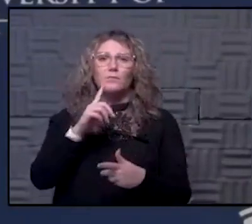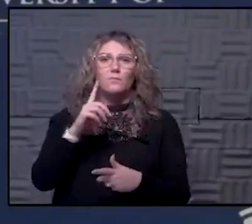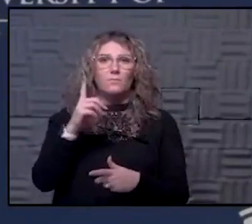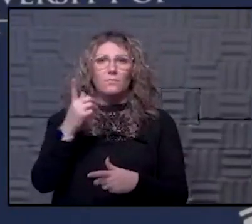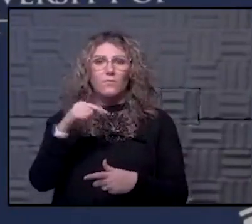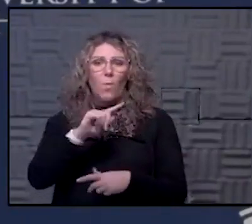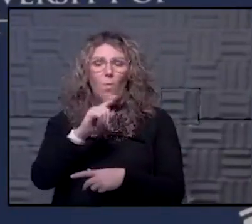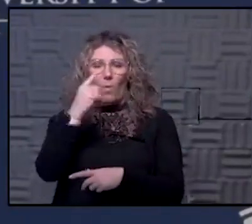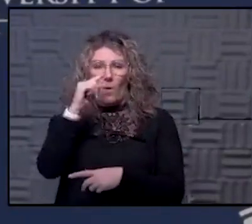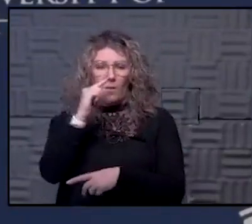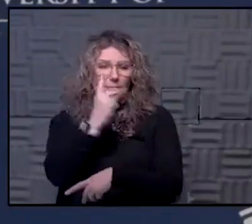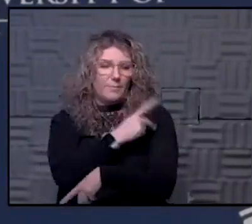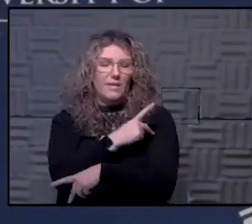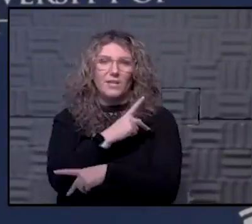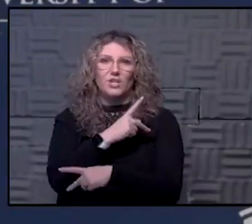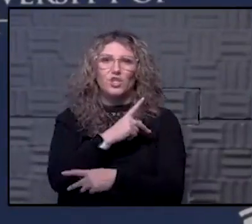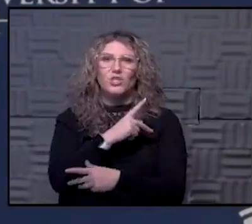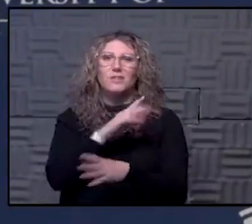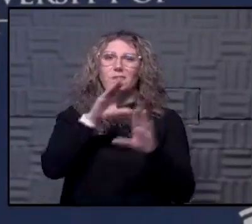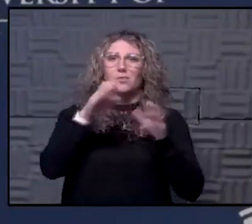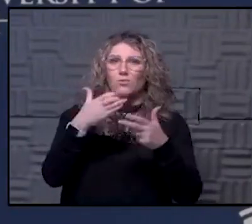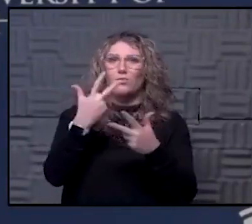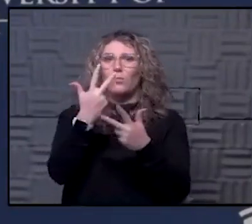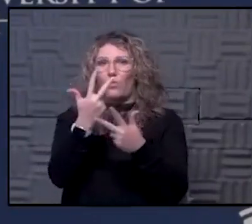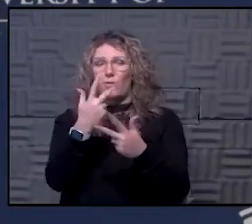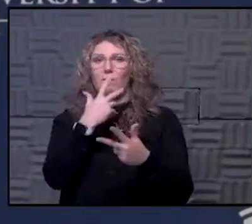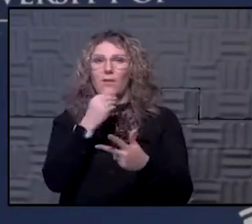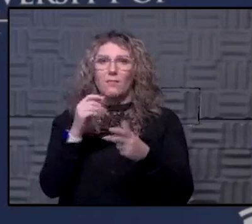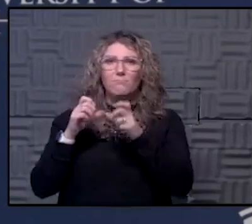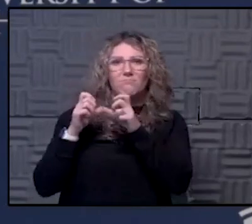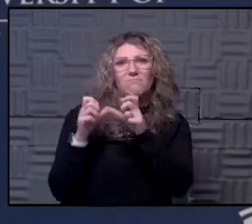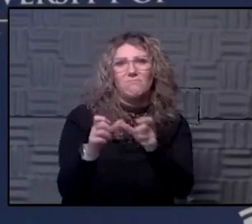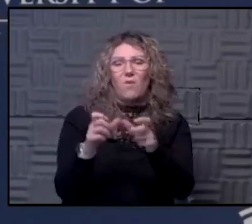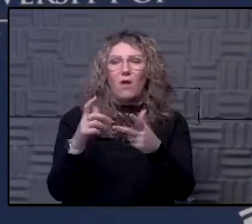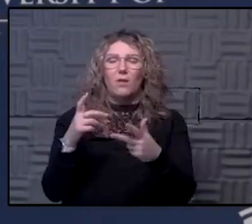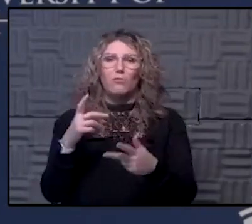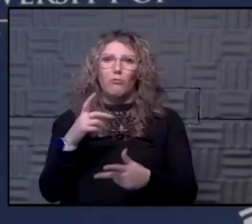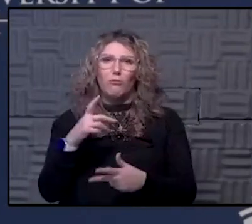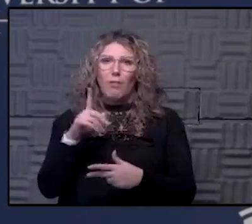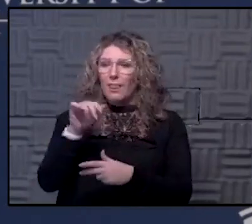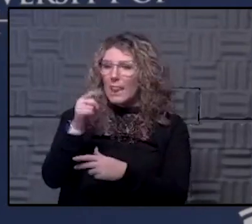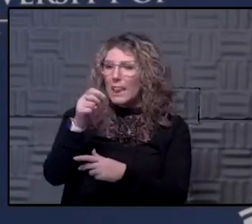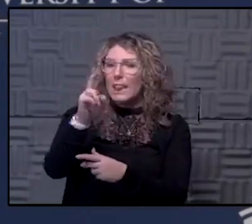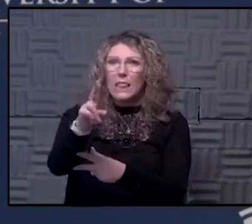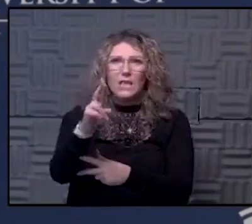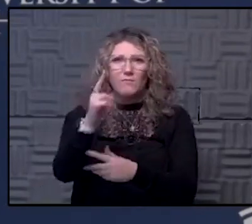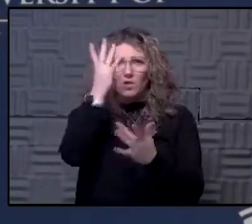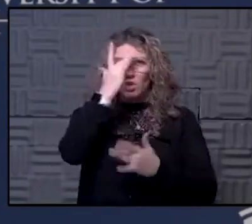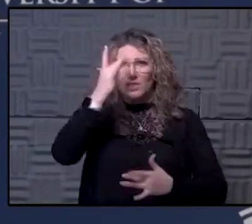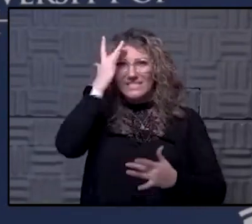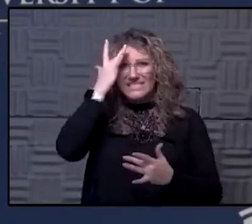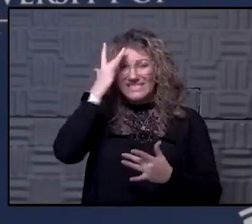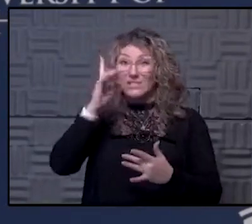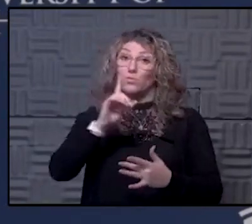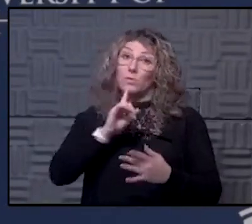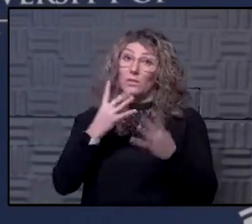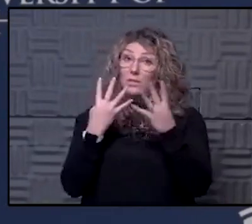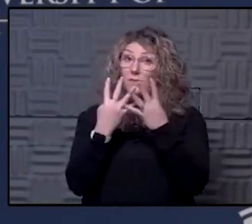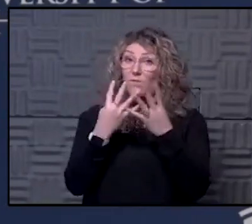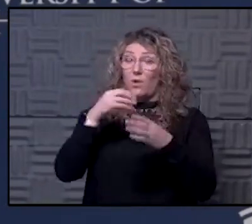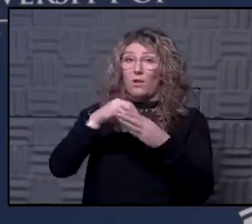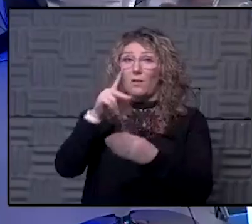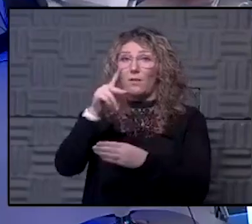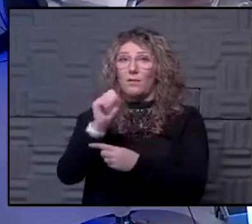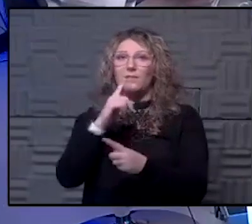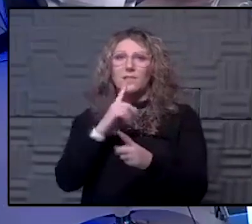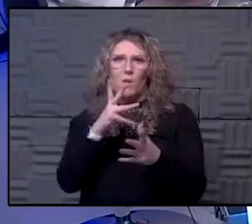are a phase 3. And if you have chronic liver disease and not a transplant patient, you're considered phase 4 in the state of Kansas. And I'm sorry,